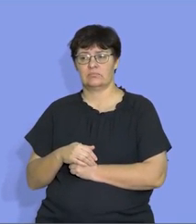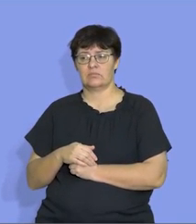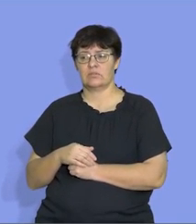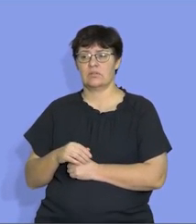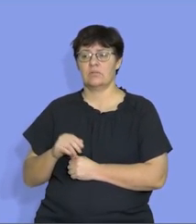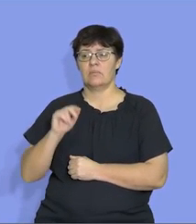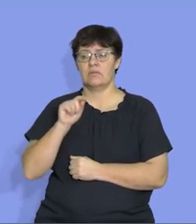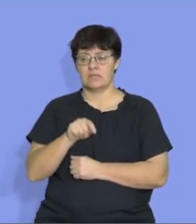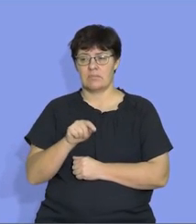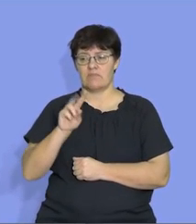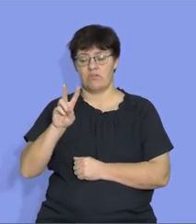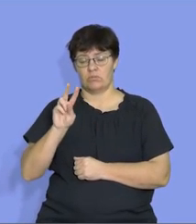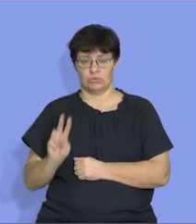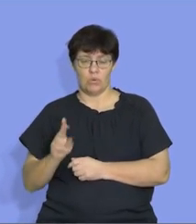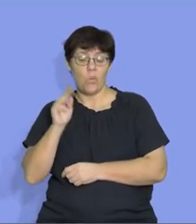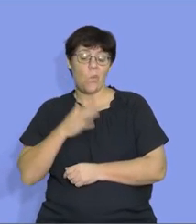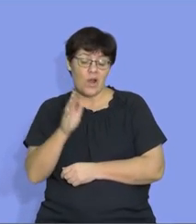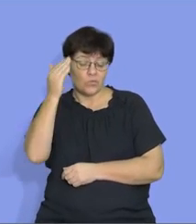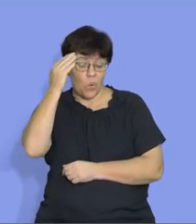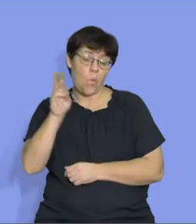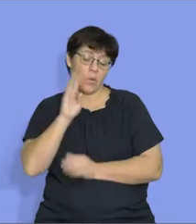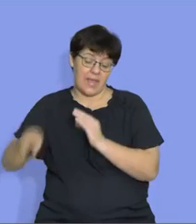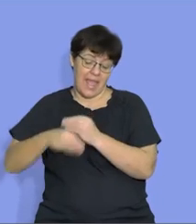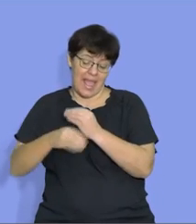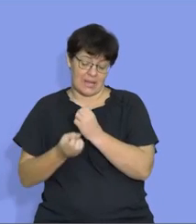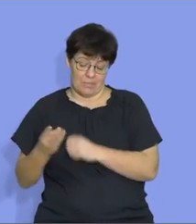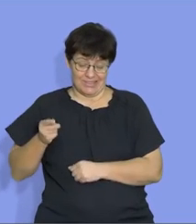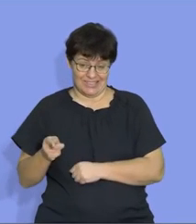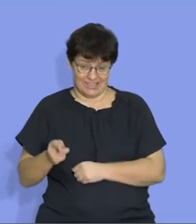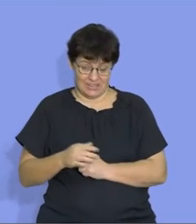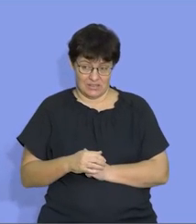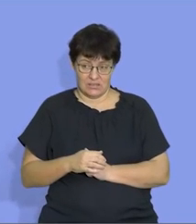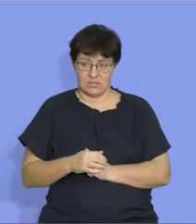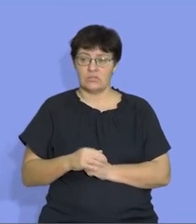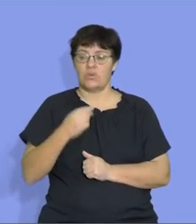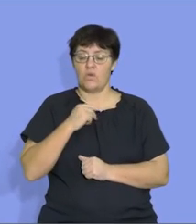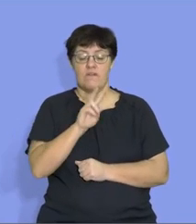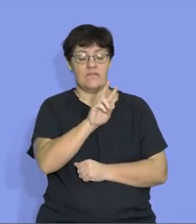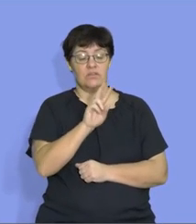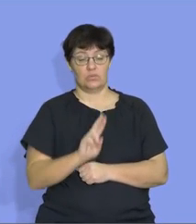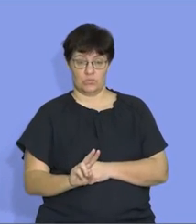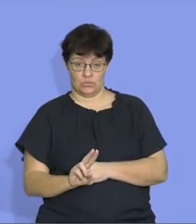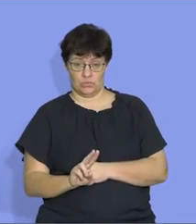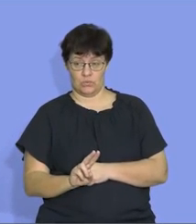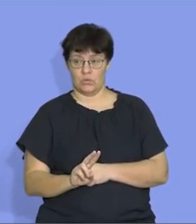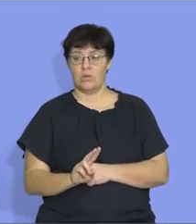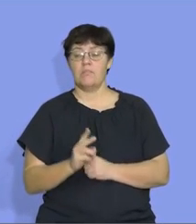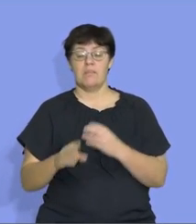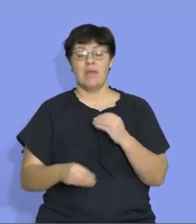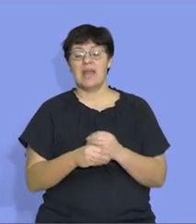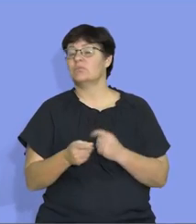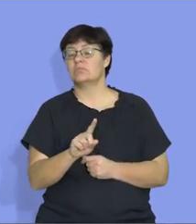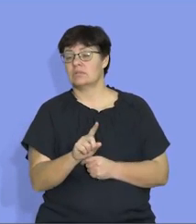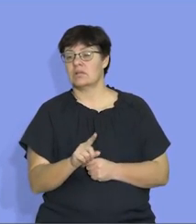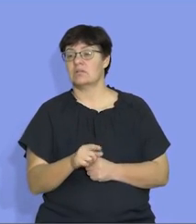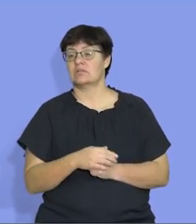much water was added, right? So we can be able to determine the new volume after adding water, right? So